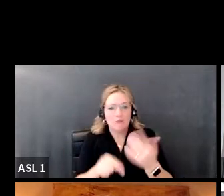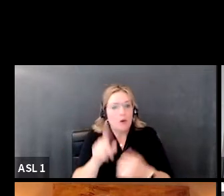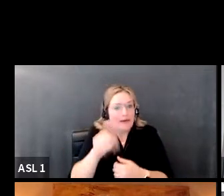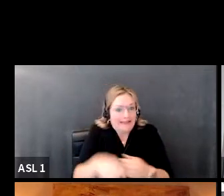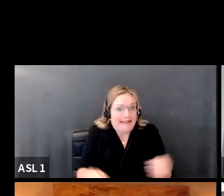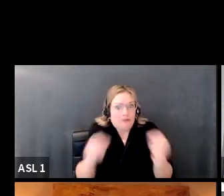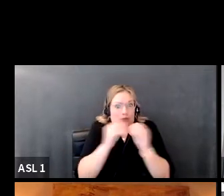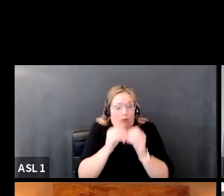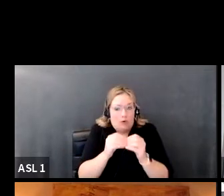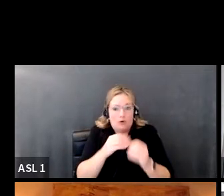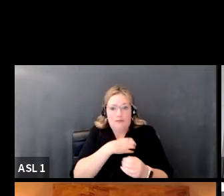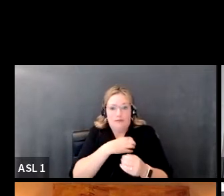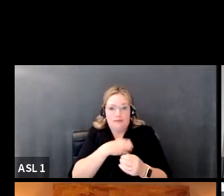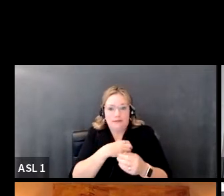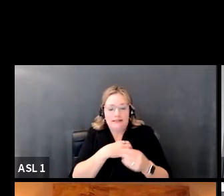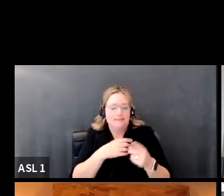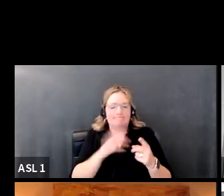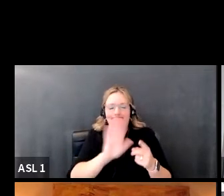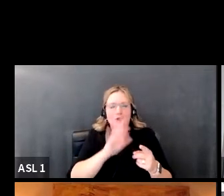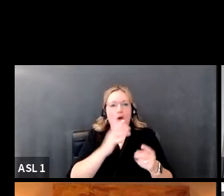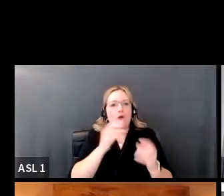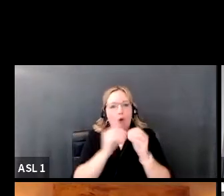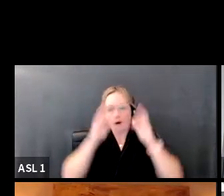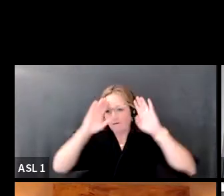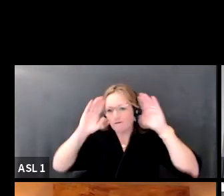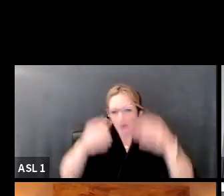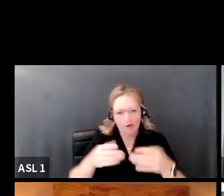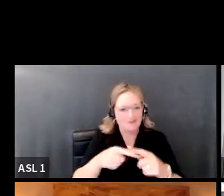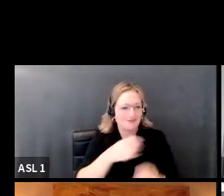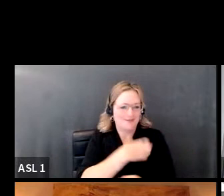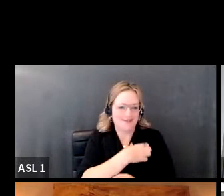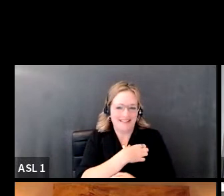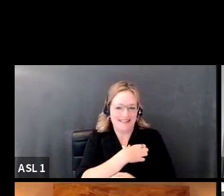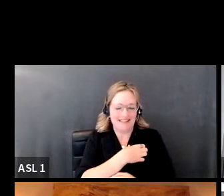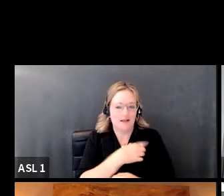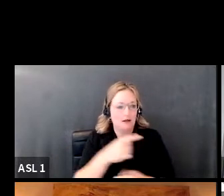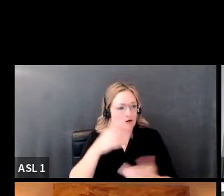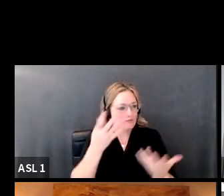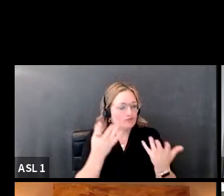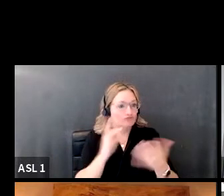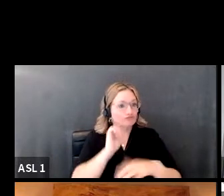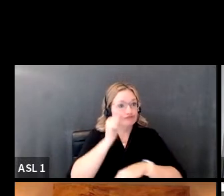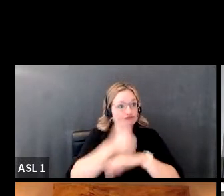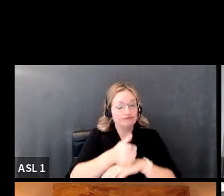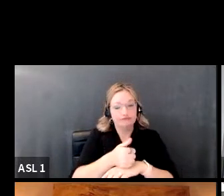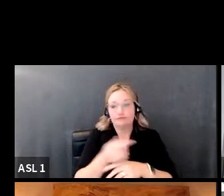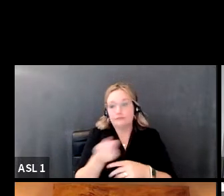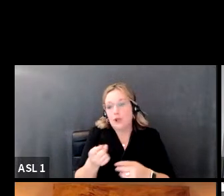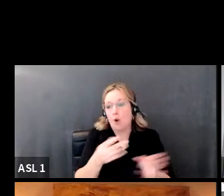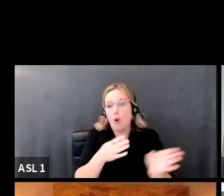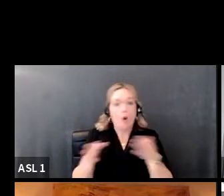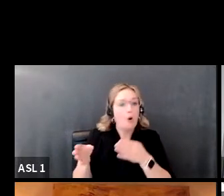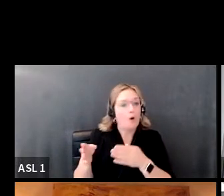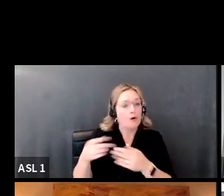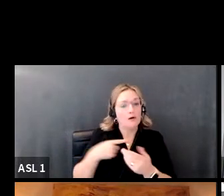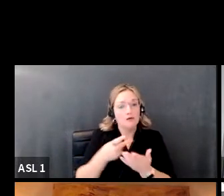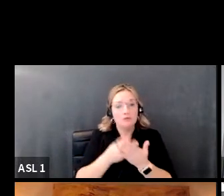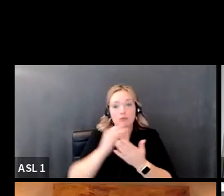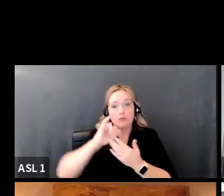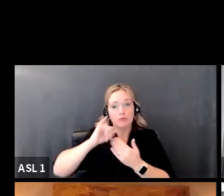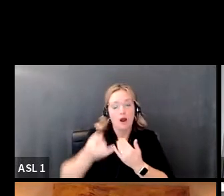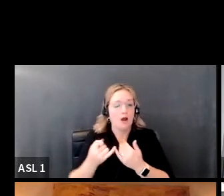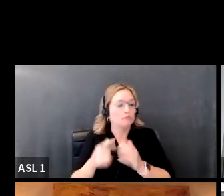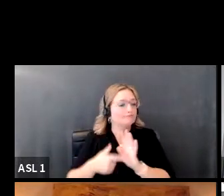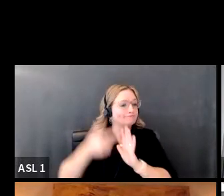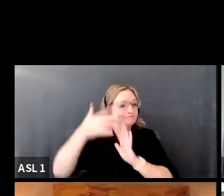and or more focus from the police this can't be just ad hoc project noisemaker where they go out certain